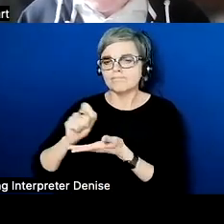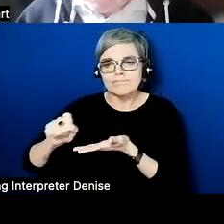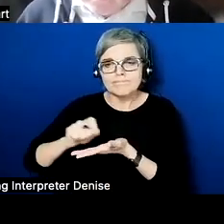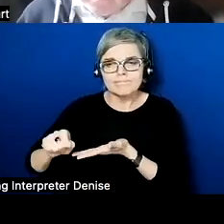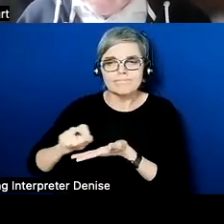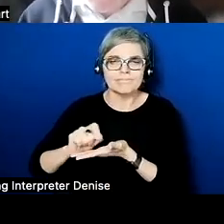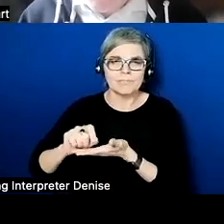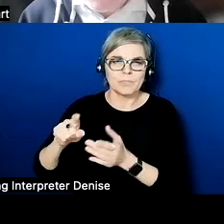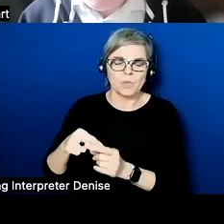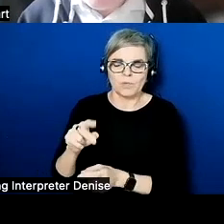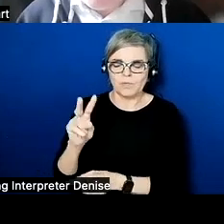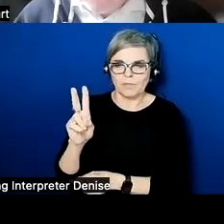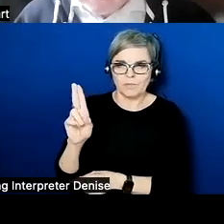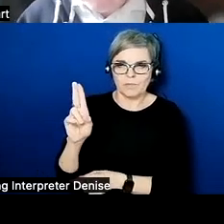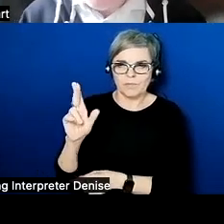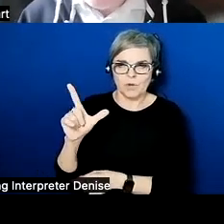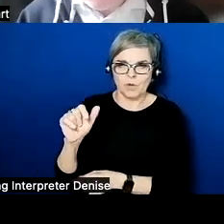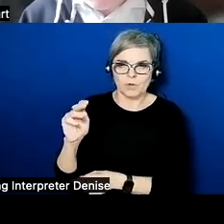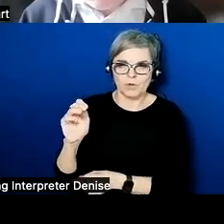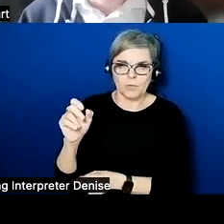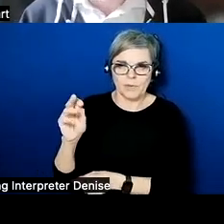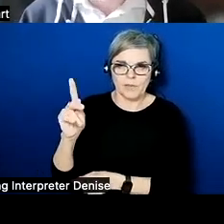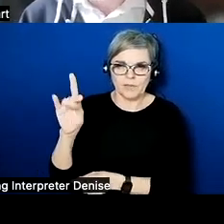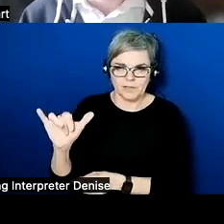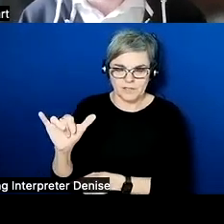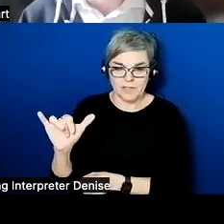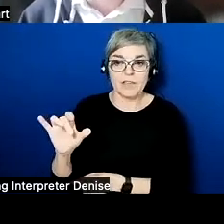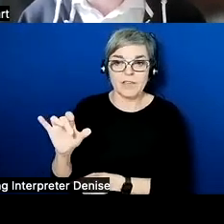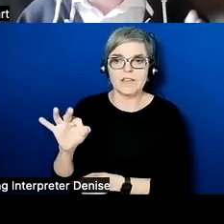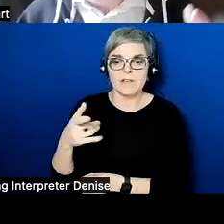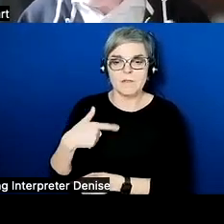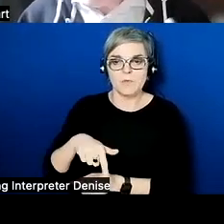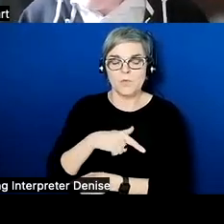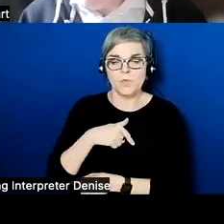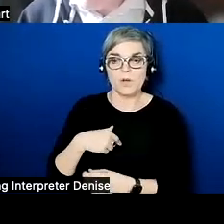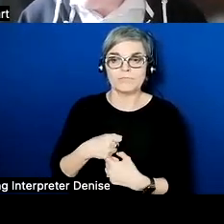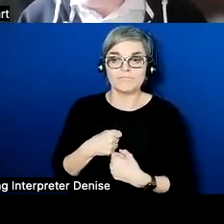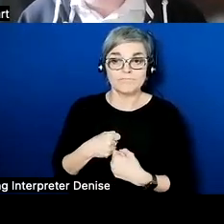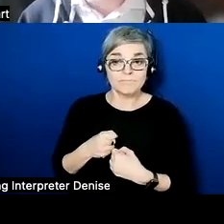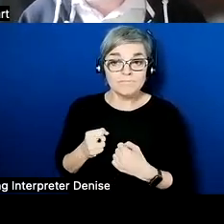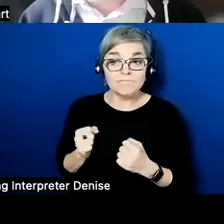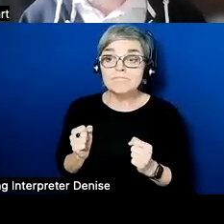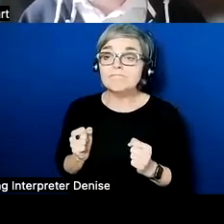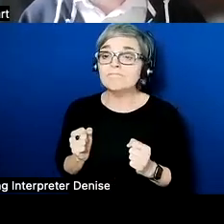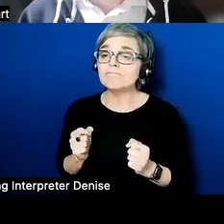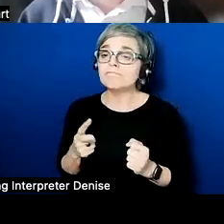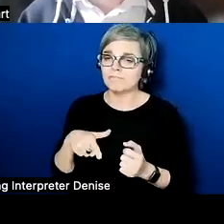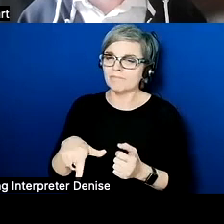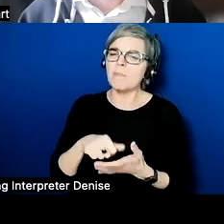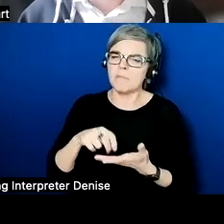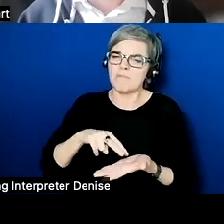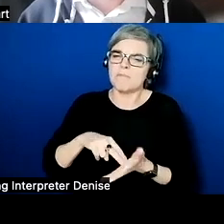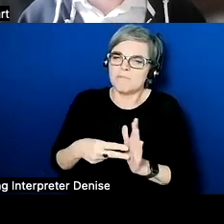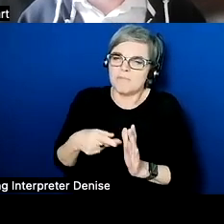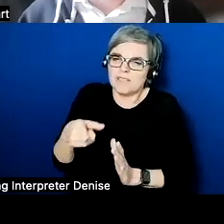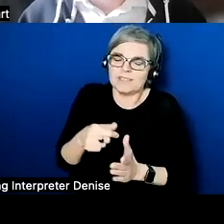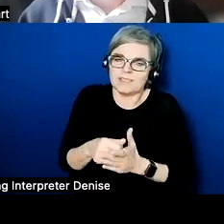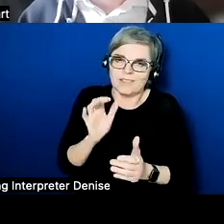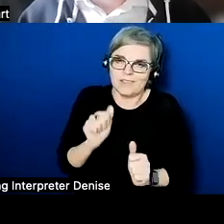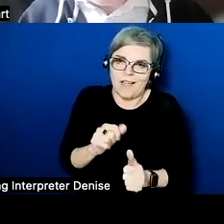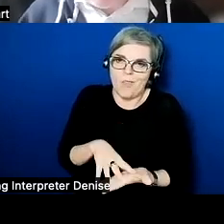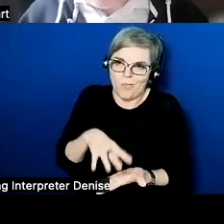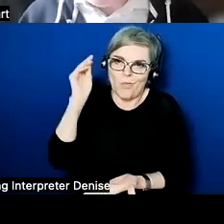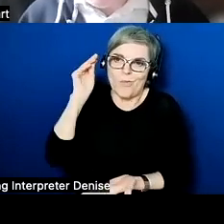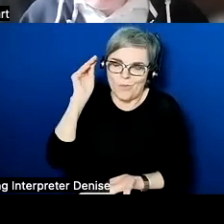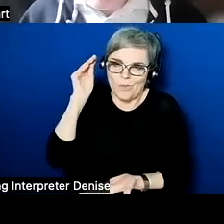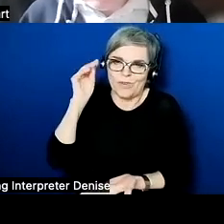that allows the space for real learning to take place. But she's written a really super book that